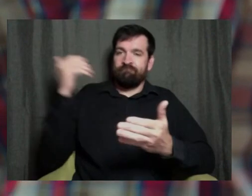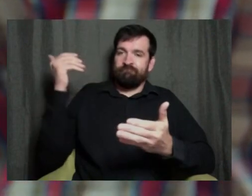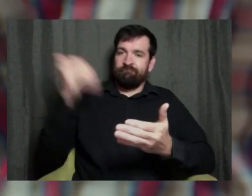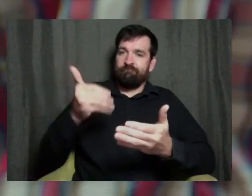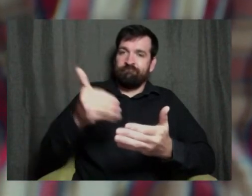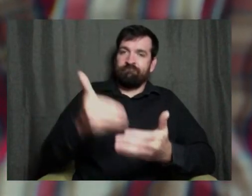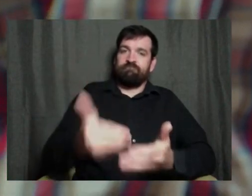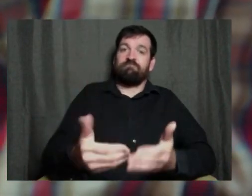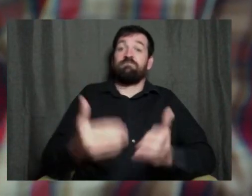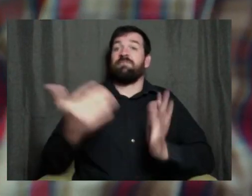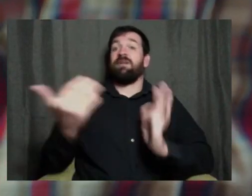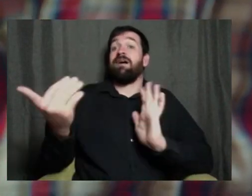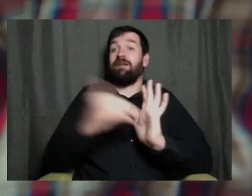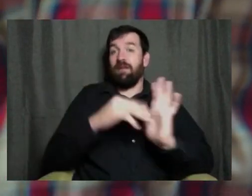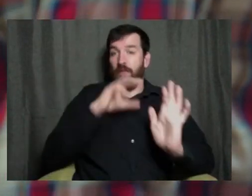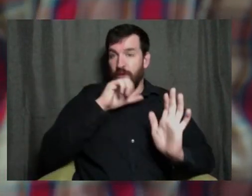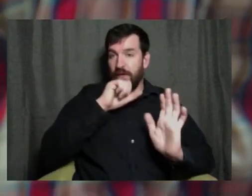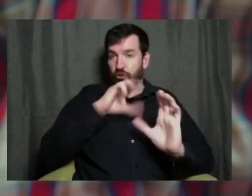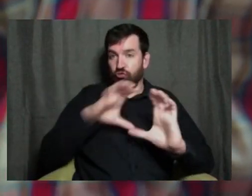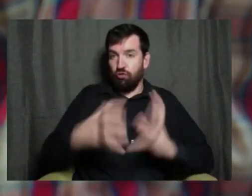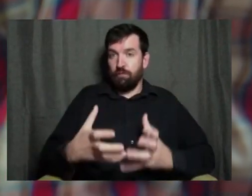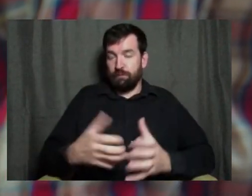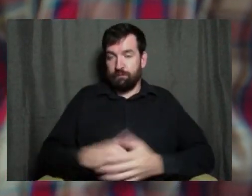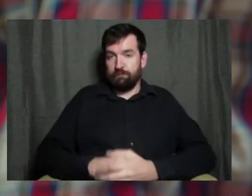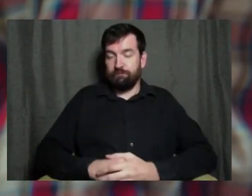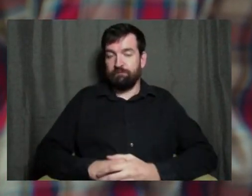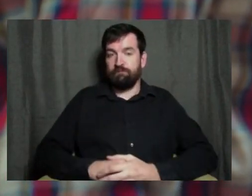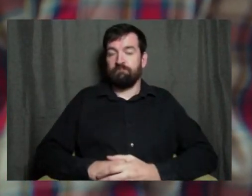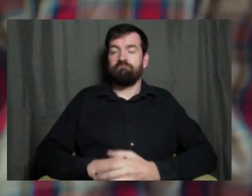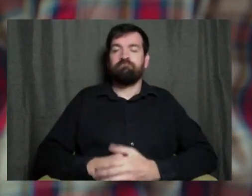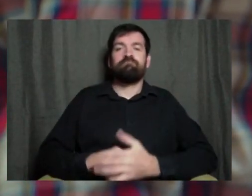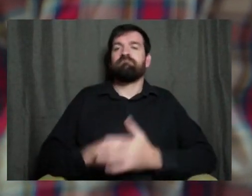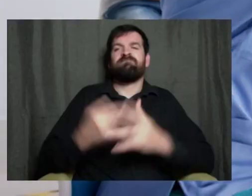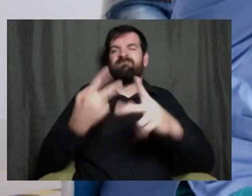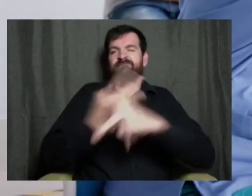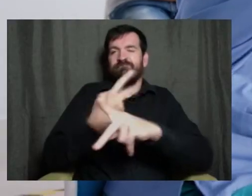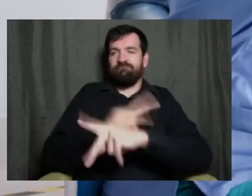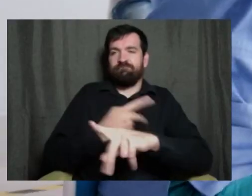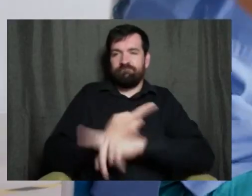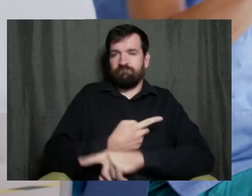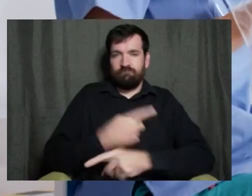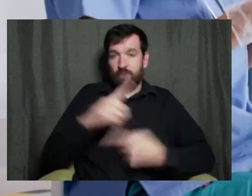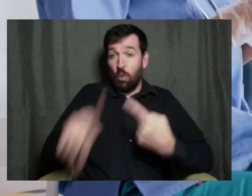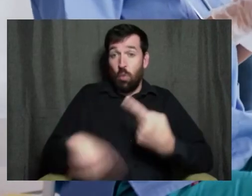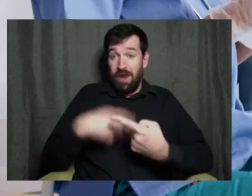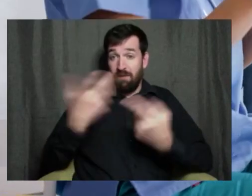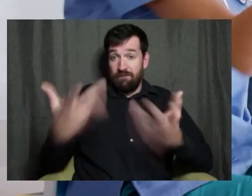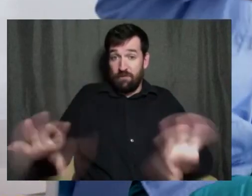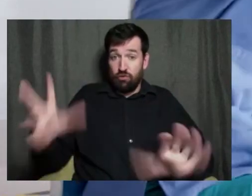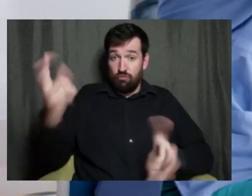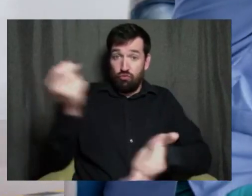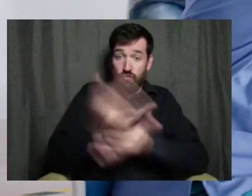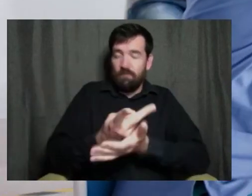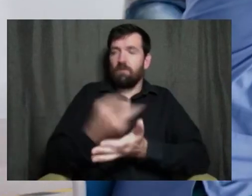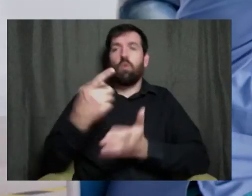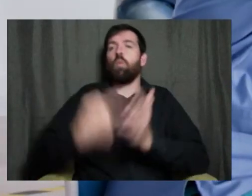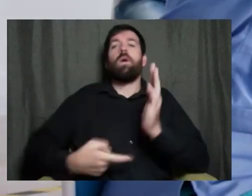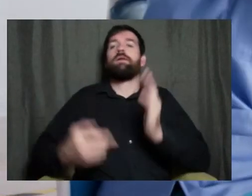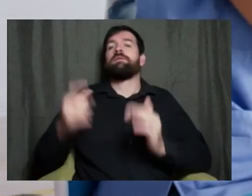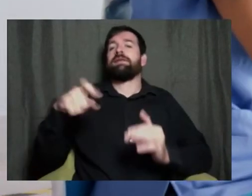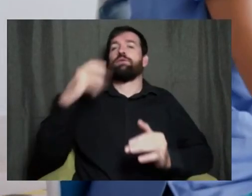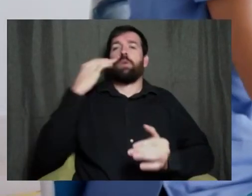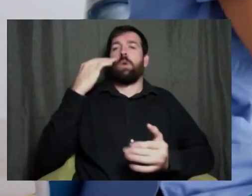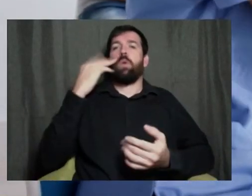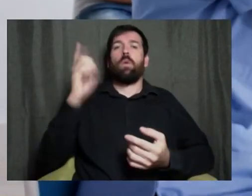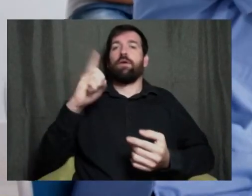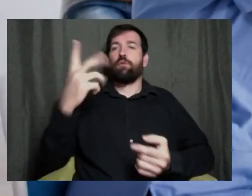age group getting vaccinated. We're going to break down what you will need to know once it is approved. Once it is, where you can go, where you